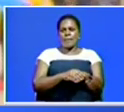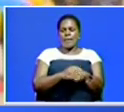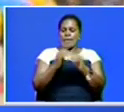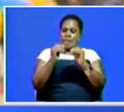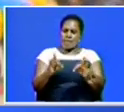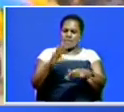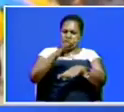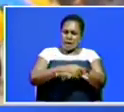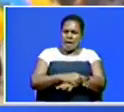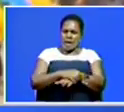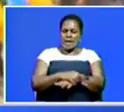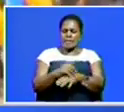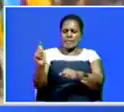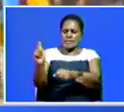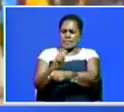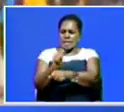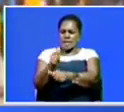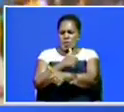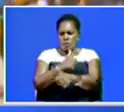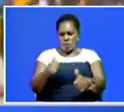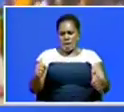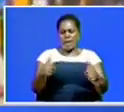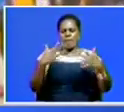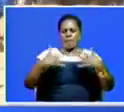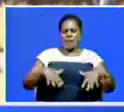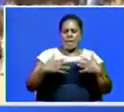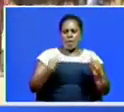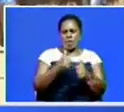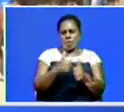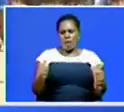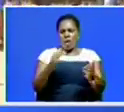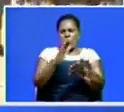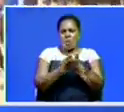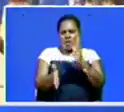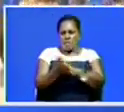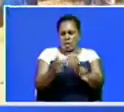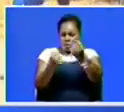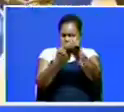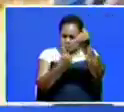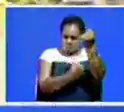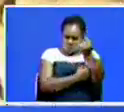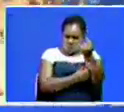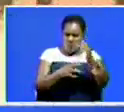Wakipata maandalizi mazuri, watacheza mzuri. Even without a sponsor, the